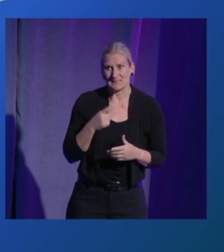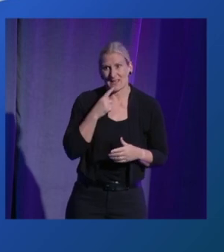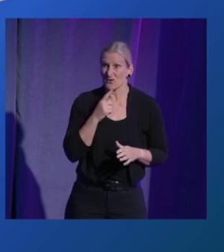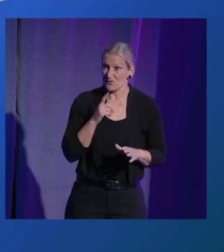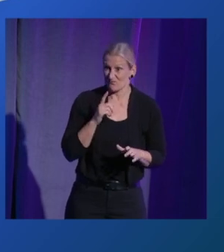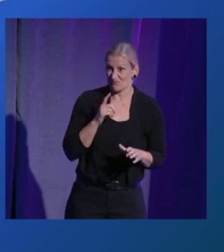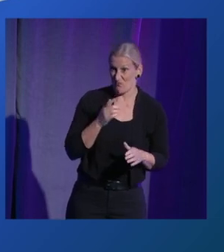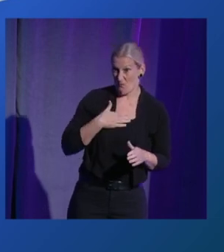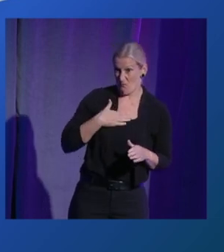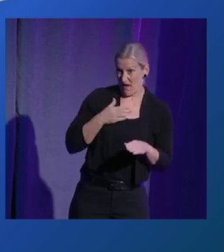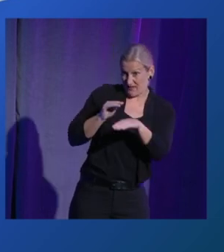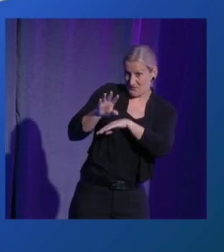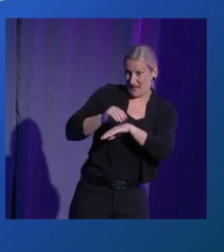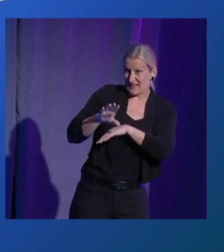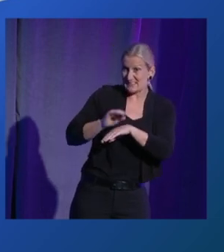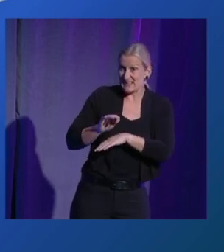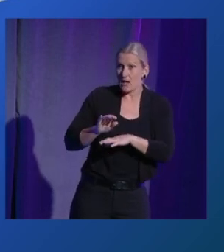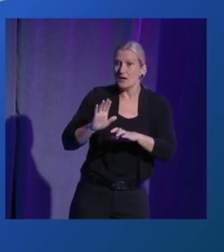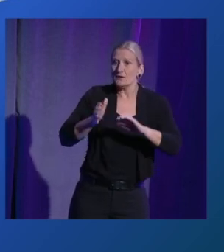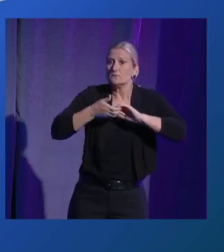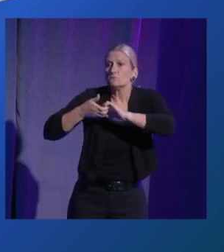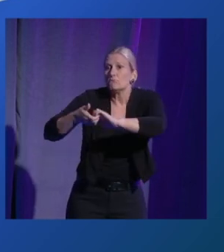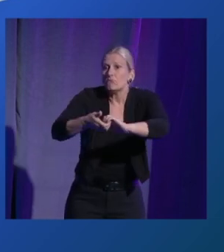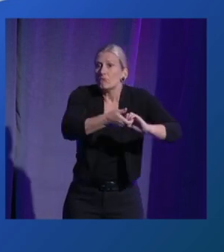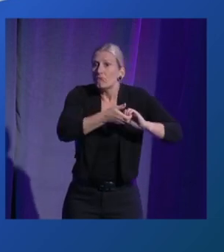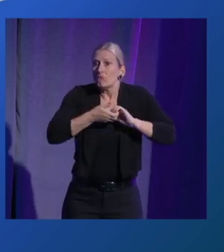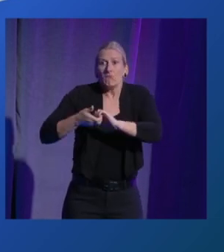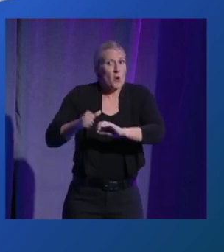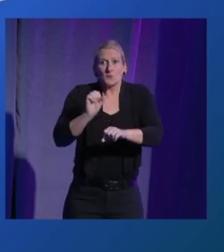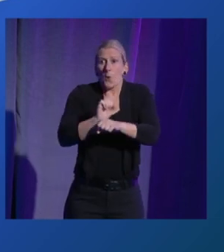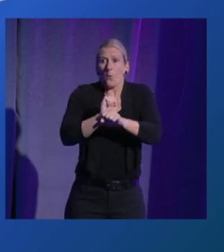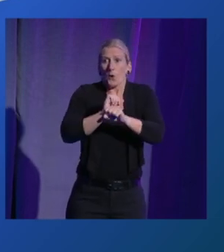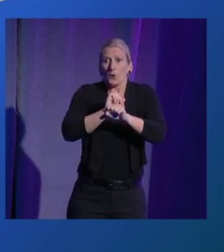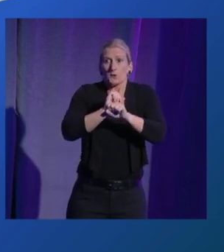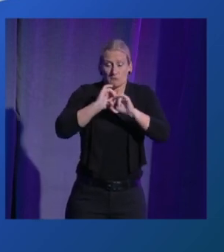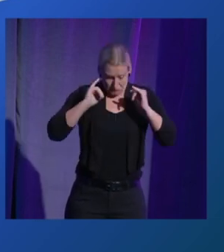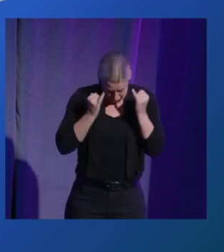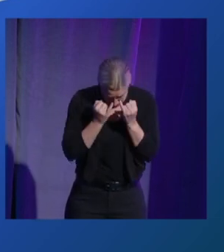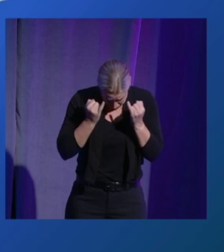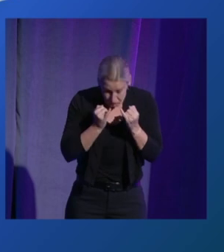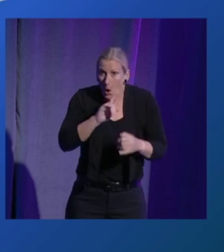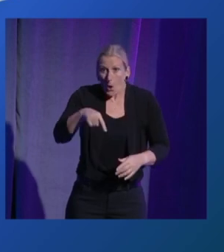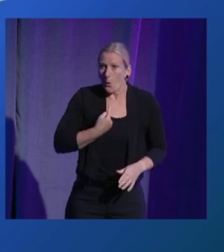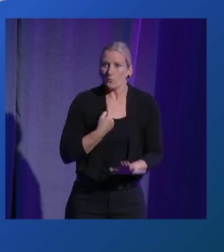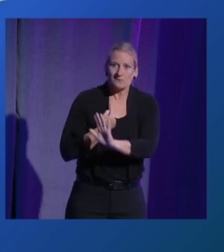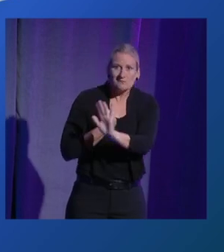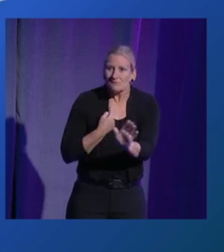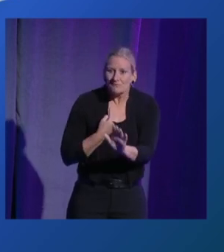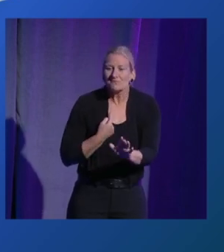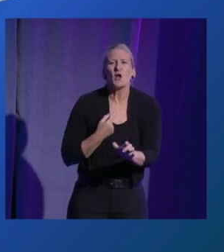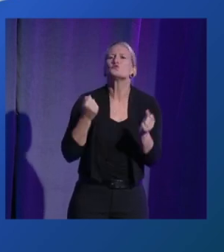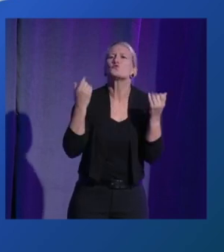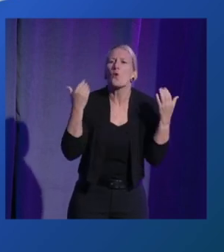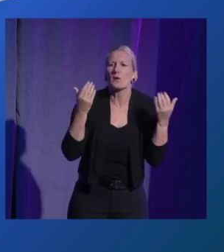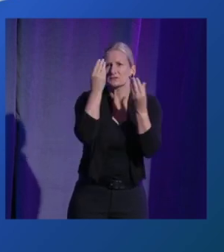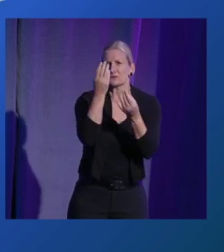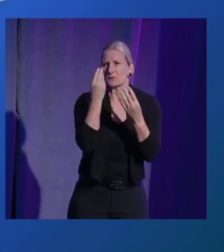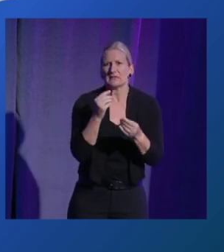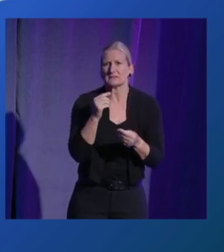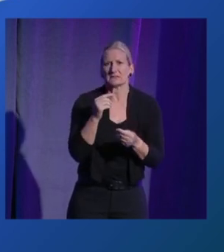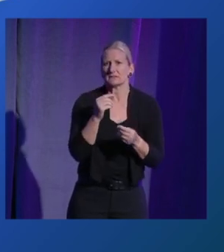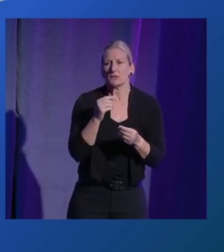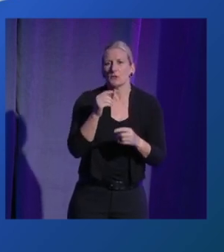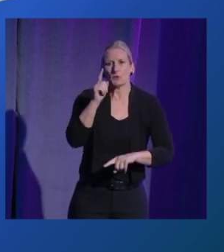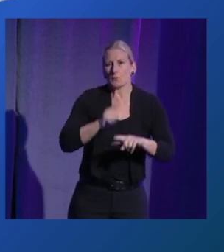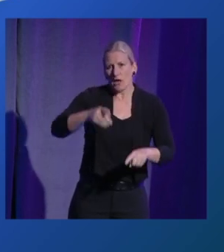collaboration um they some of the biggest exciting research you will not be the expert in um you you have to pull